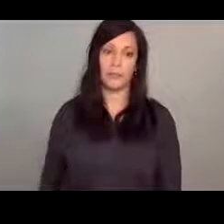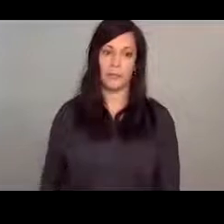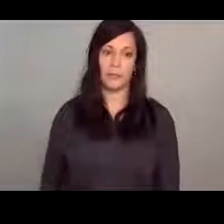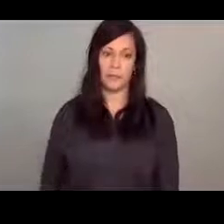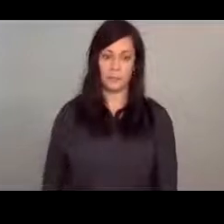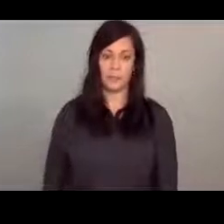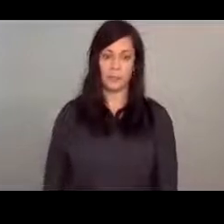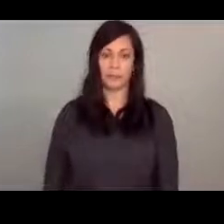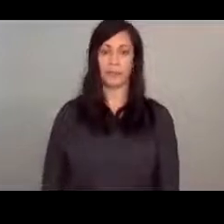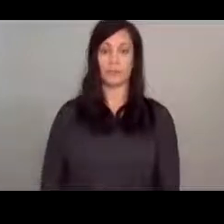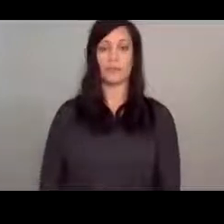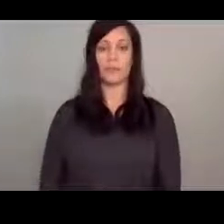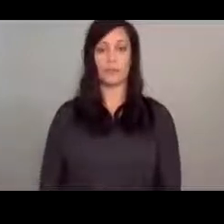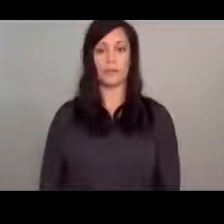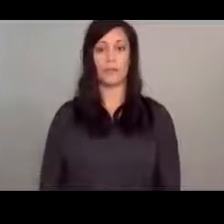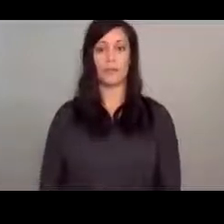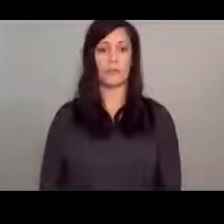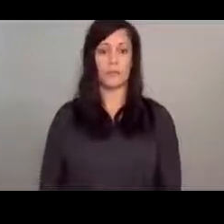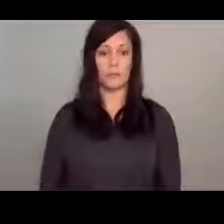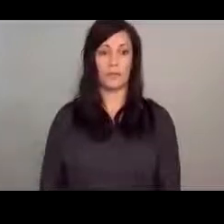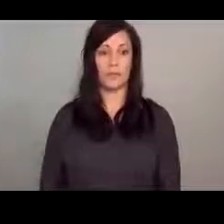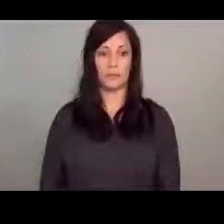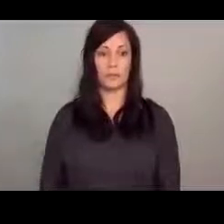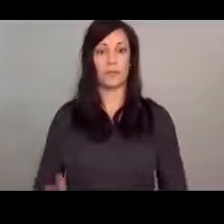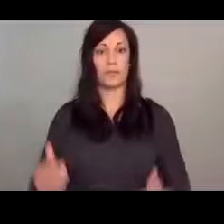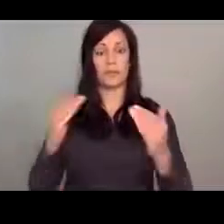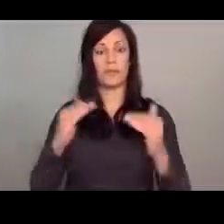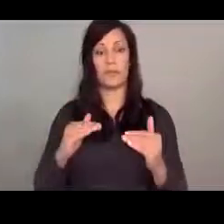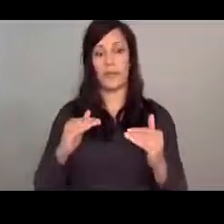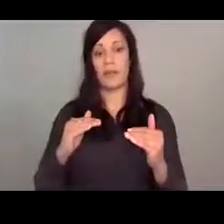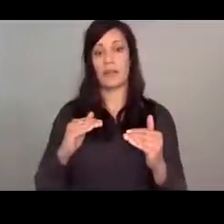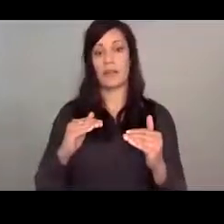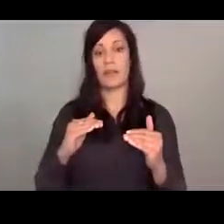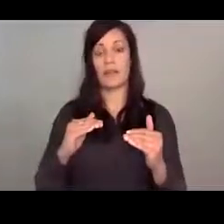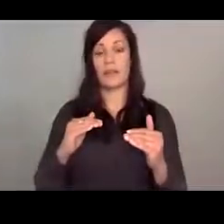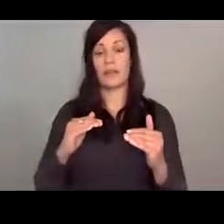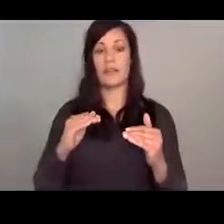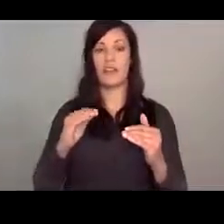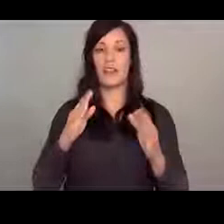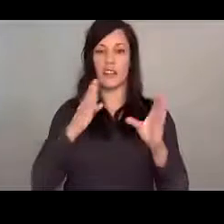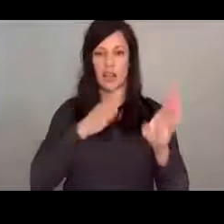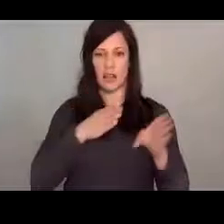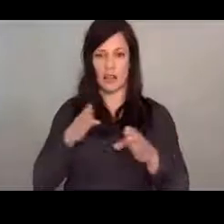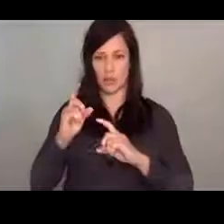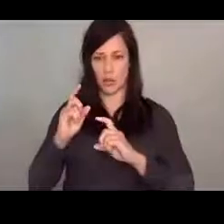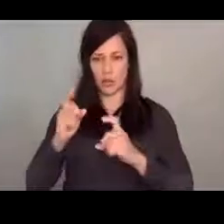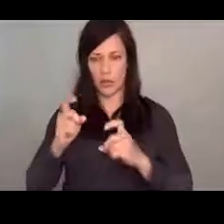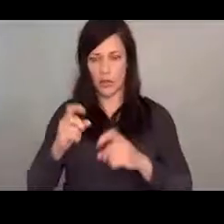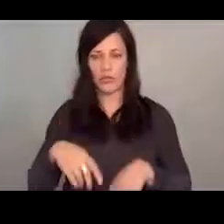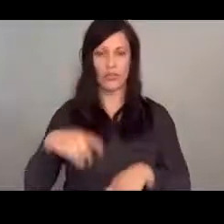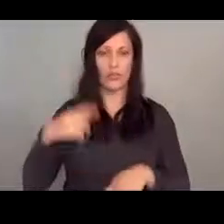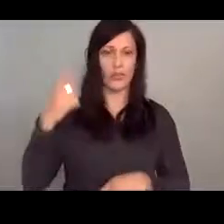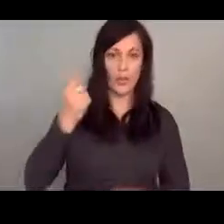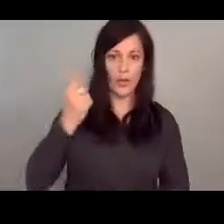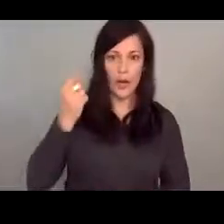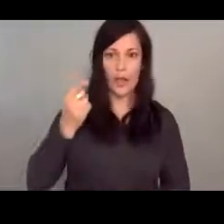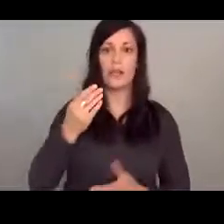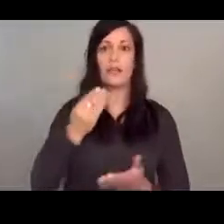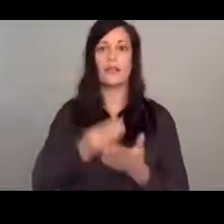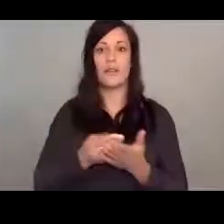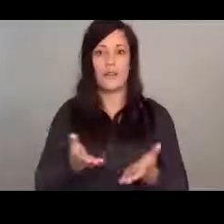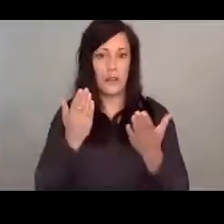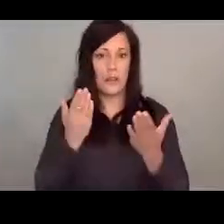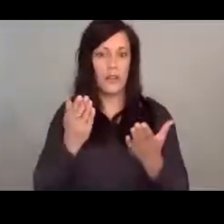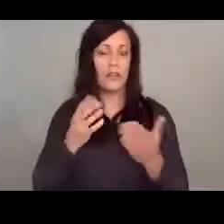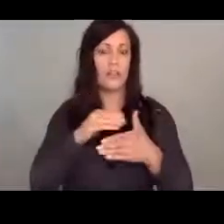Okay, well, and next is the contributed revenue, which is like individual donations, grants, fundraising dollars.